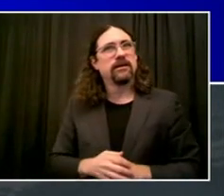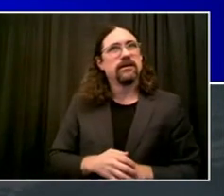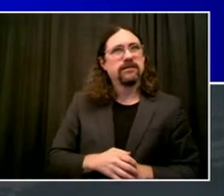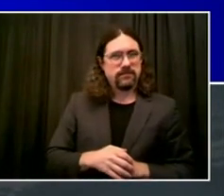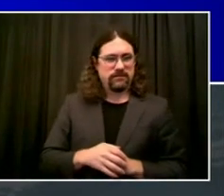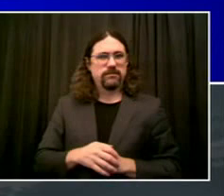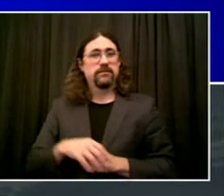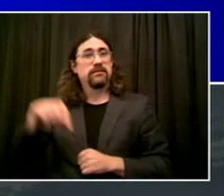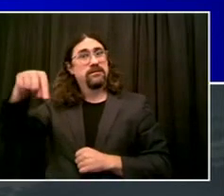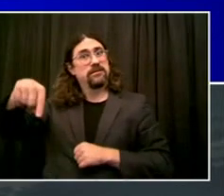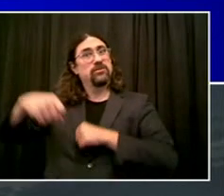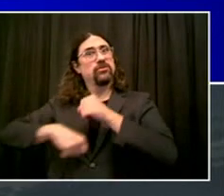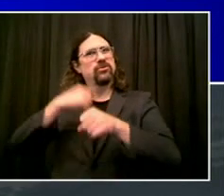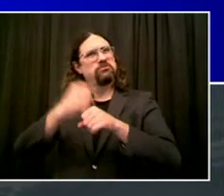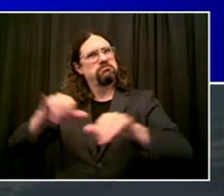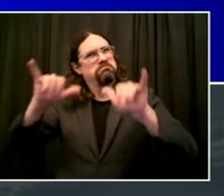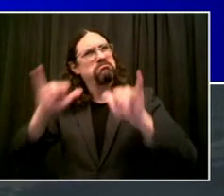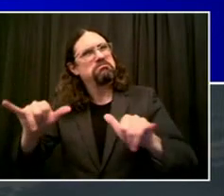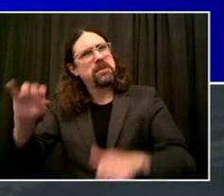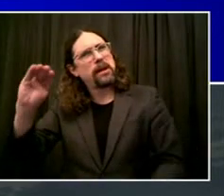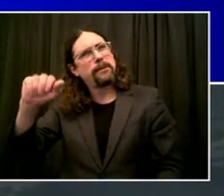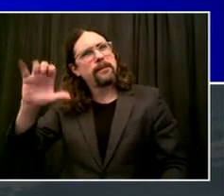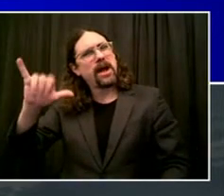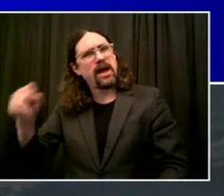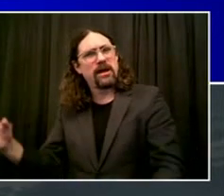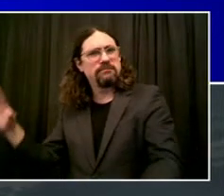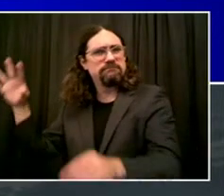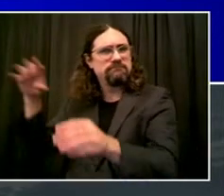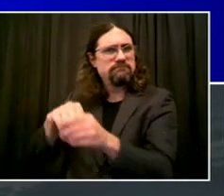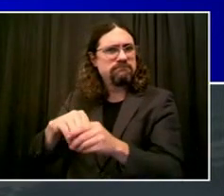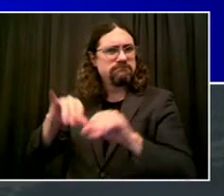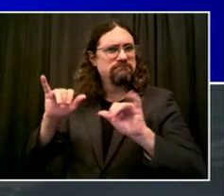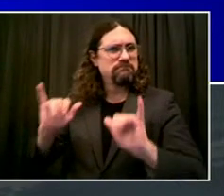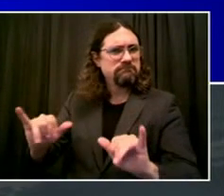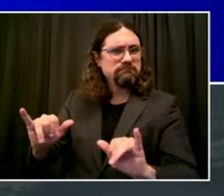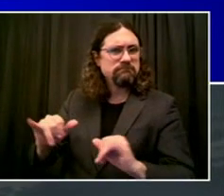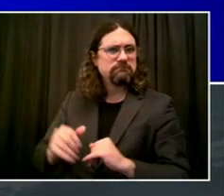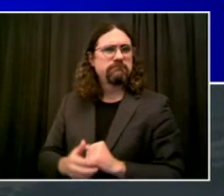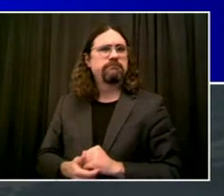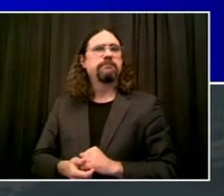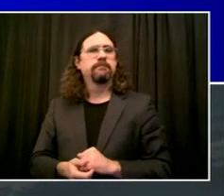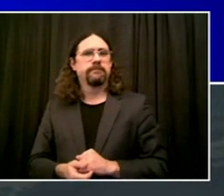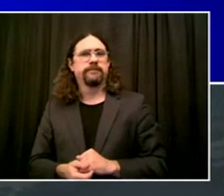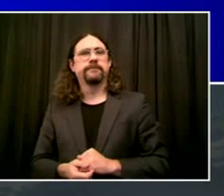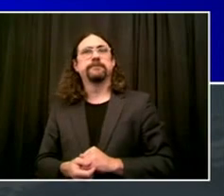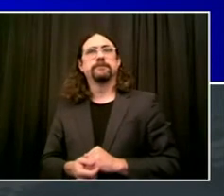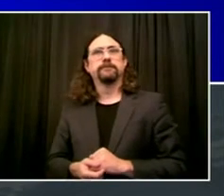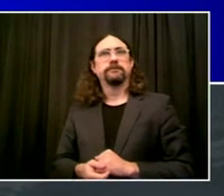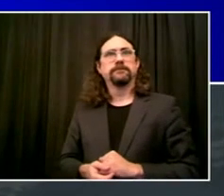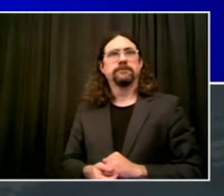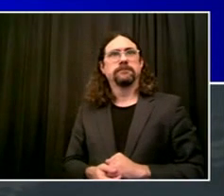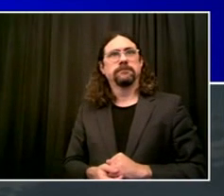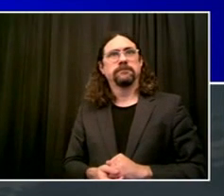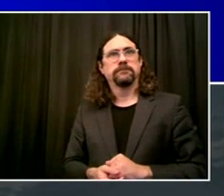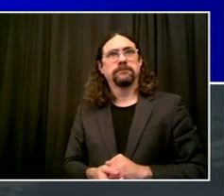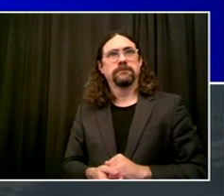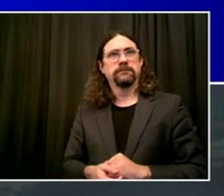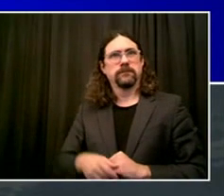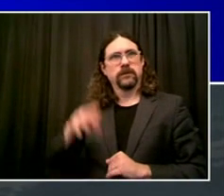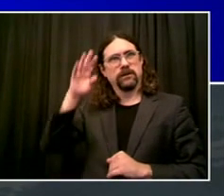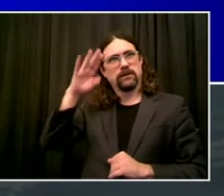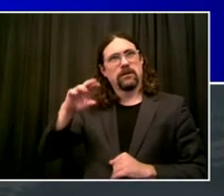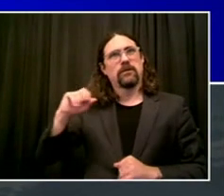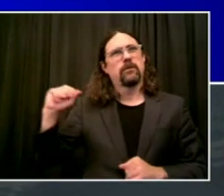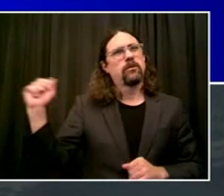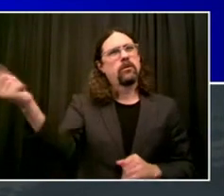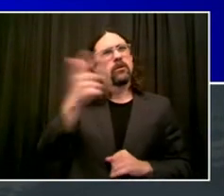Jeff Gannett, the CEO, has been a great partner in this, and I know for him and everyone at Macy's, this is a labor of love. They really care about New York City, and